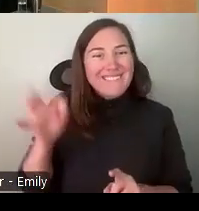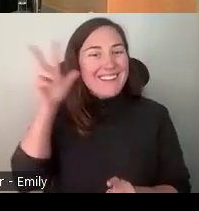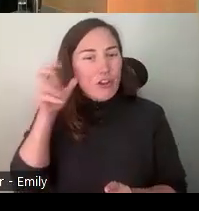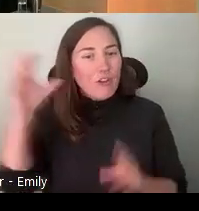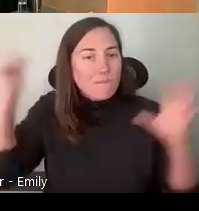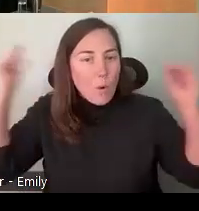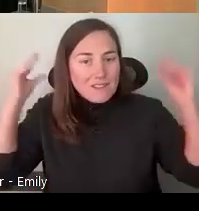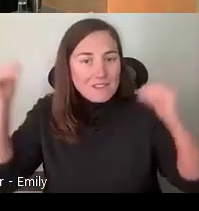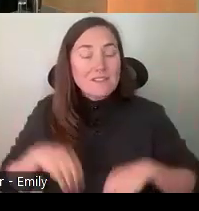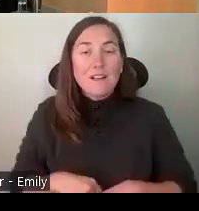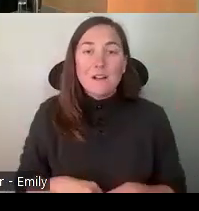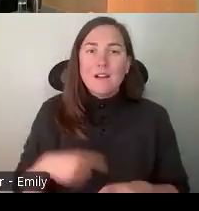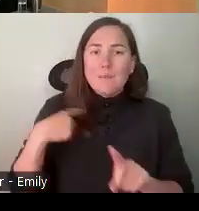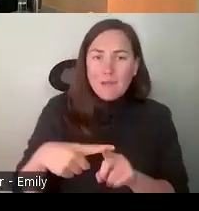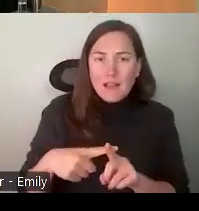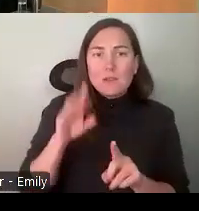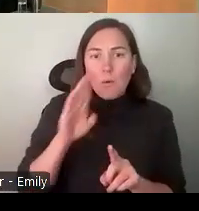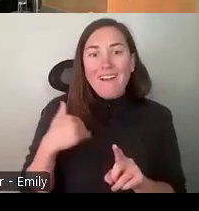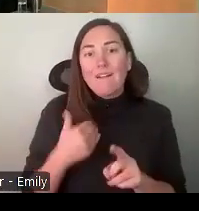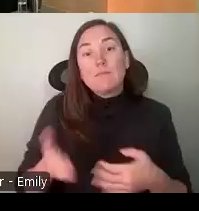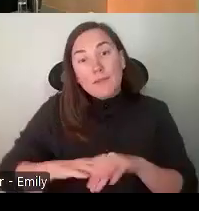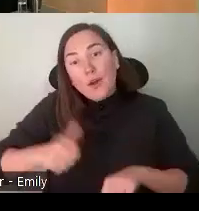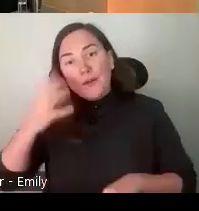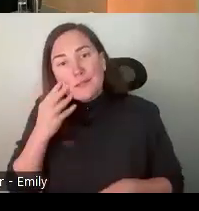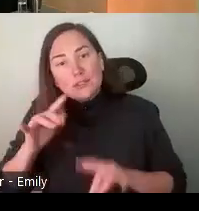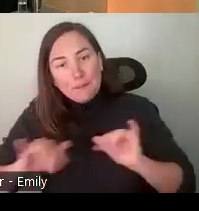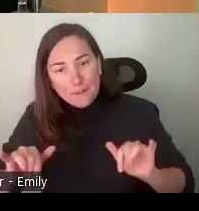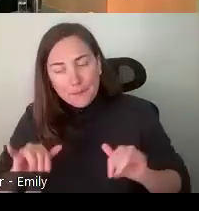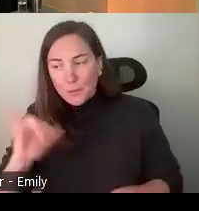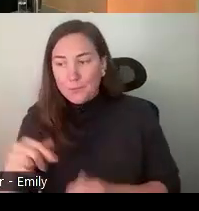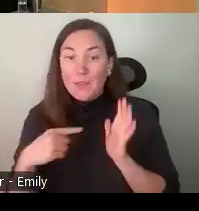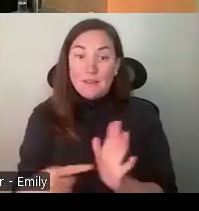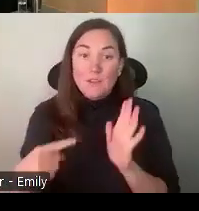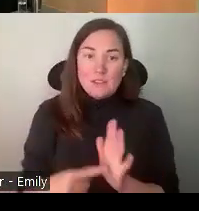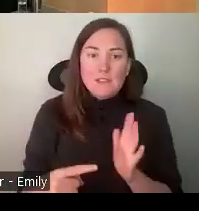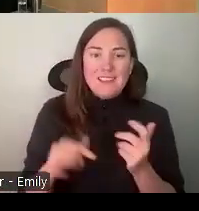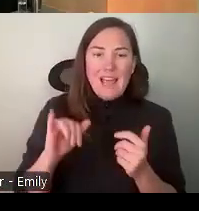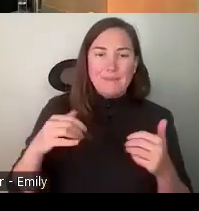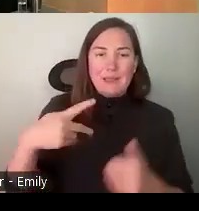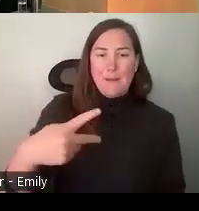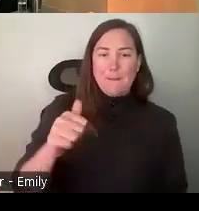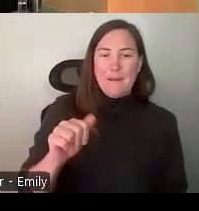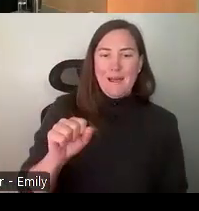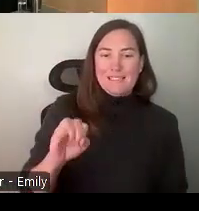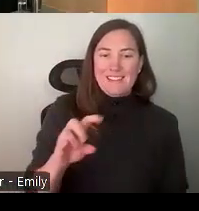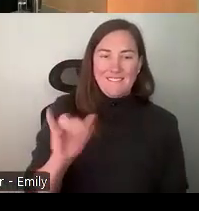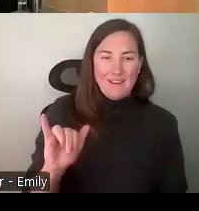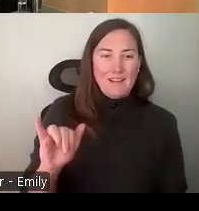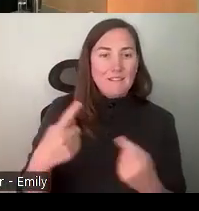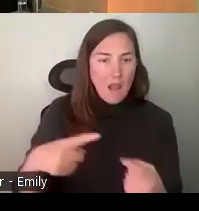but also other associated experiences, such as passivity phenomena, for example.